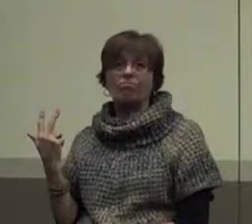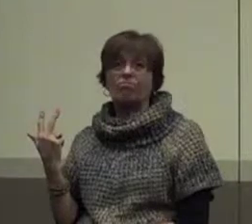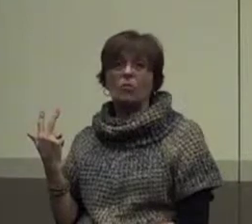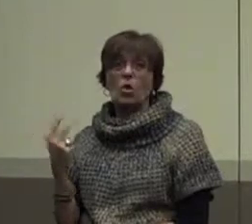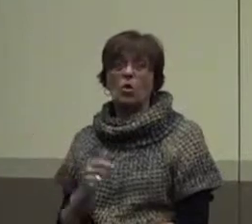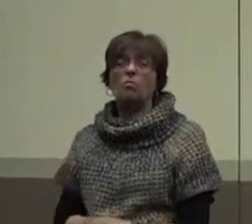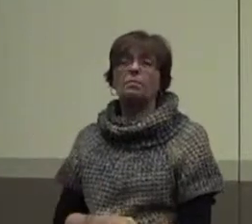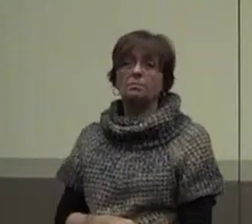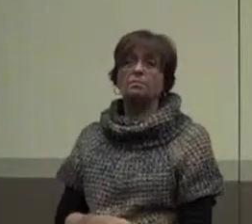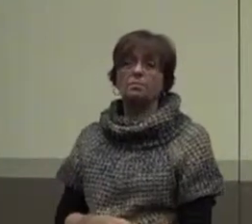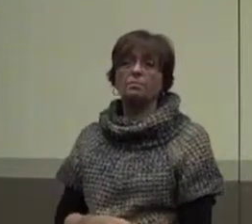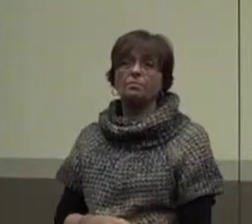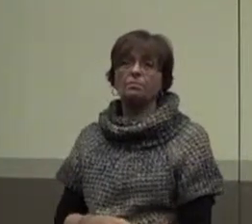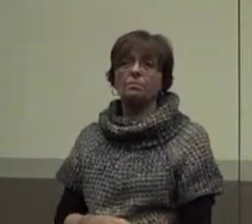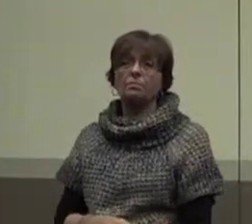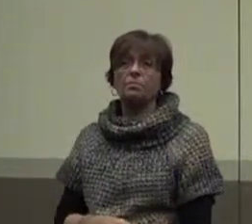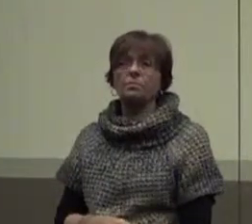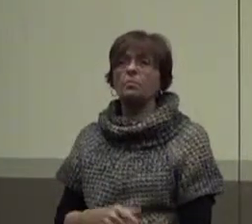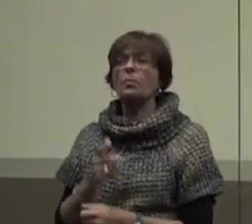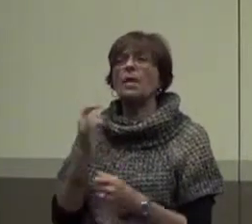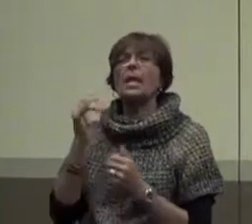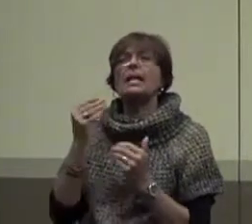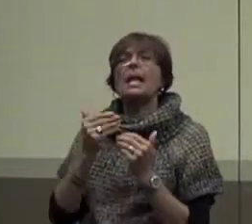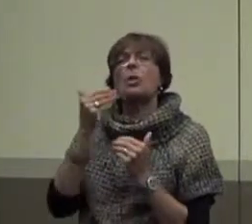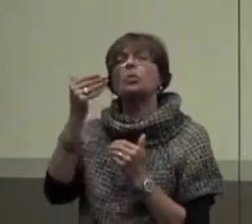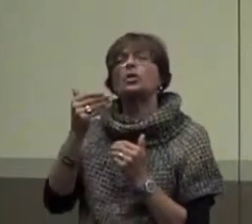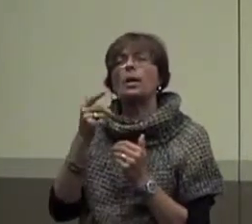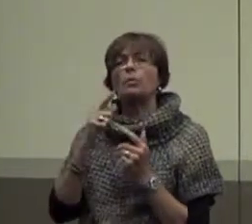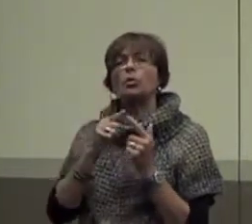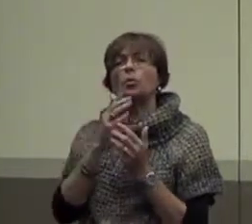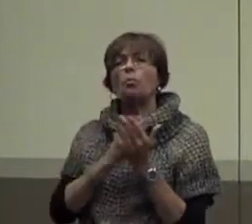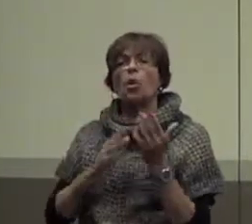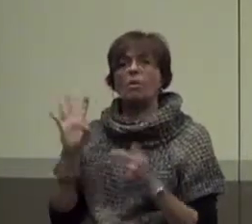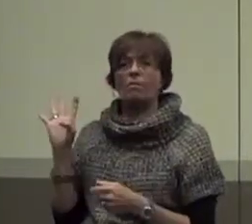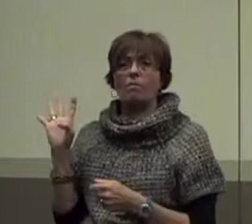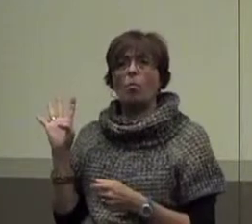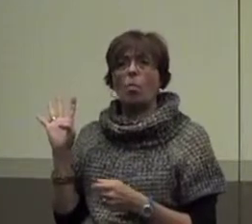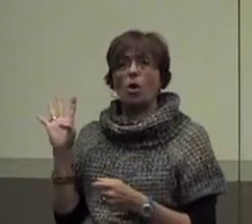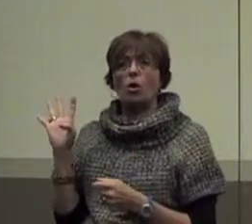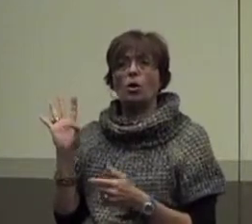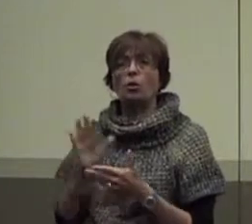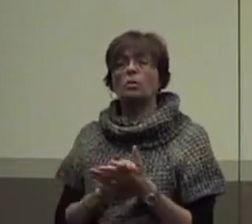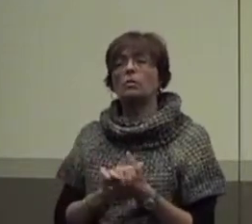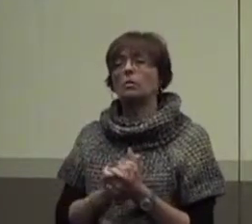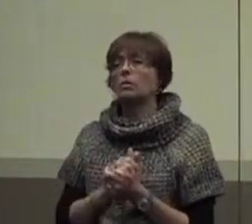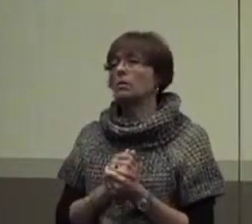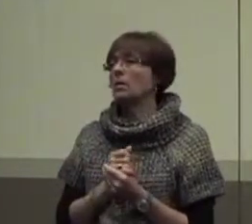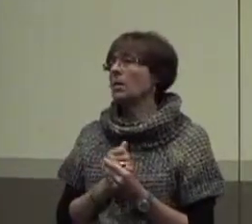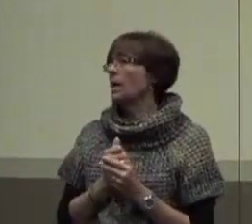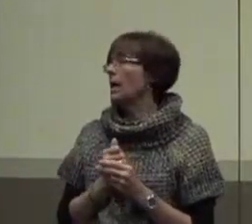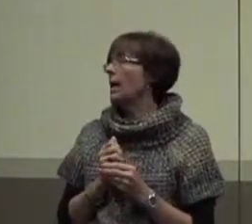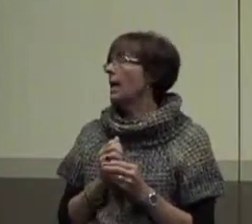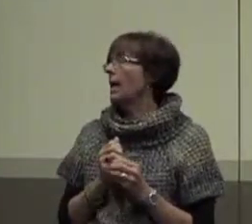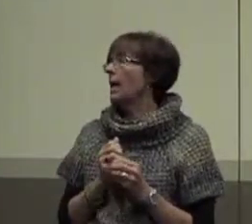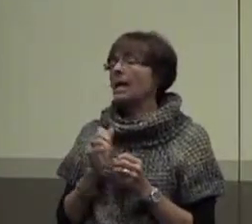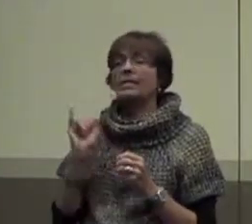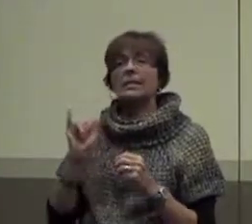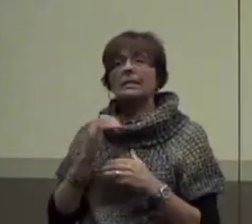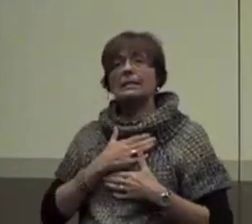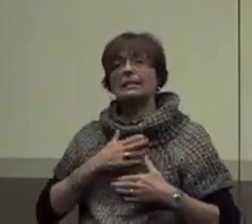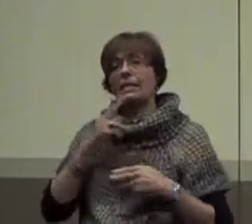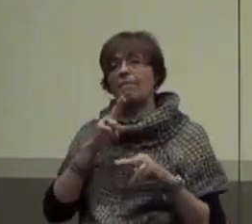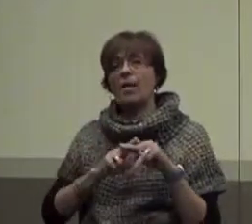No? Okay. Then we're going to jump right into part 4. Okay, and this is the fun